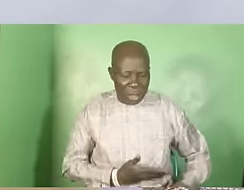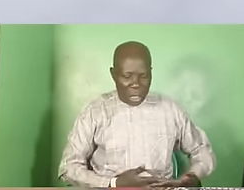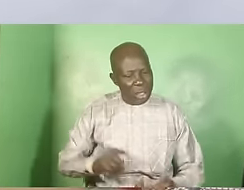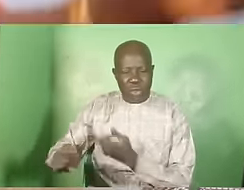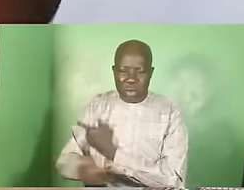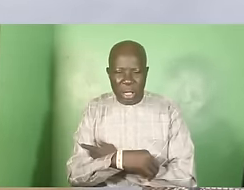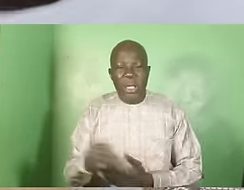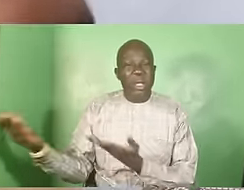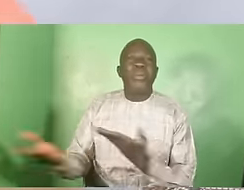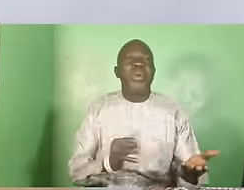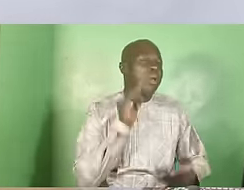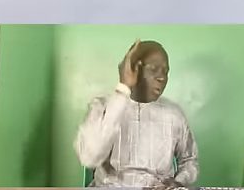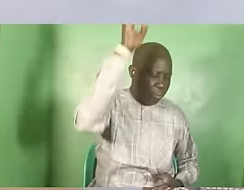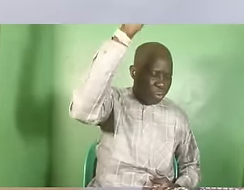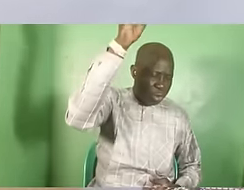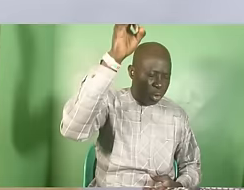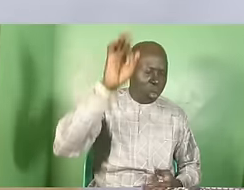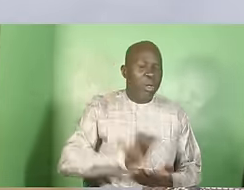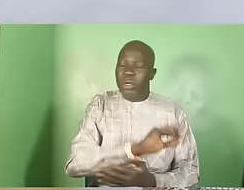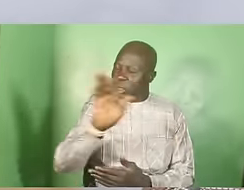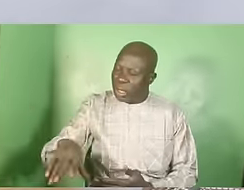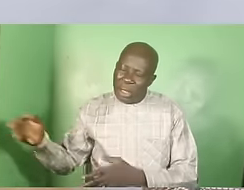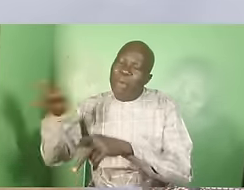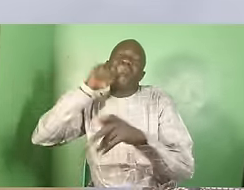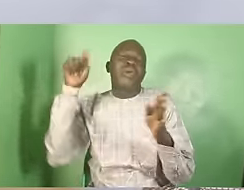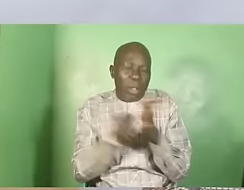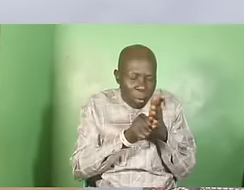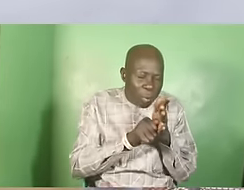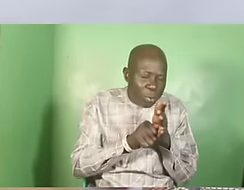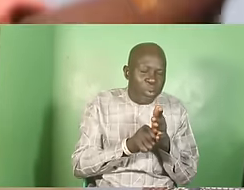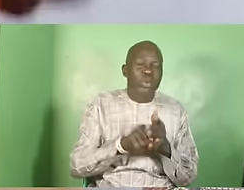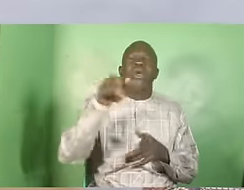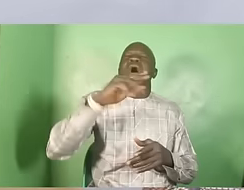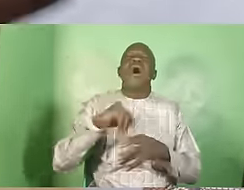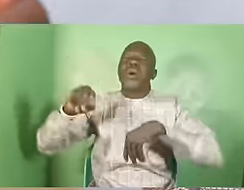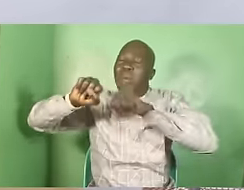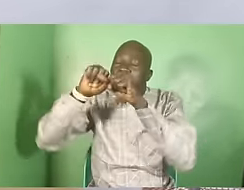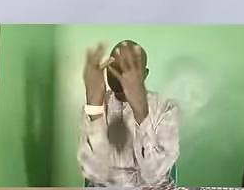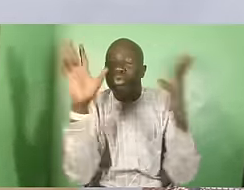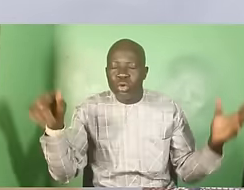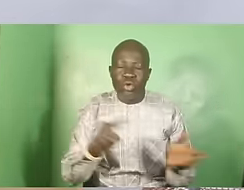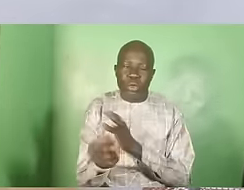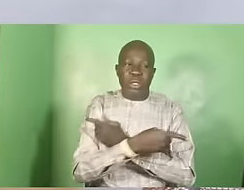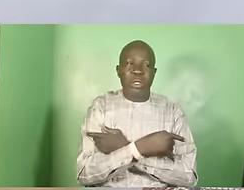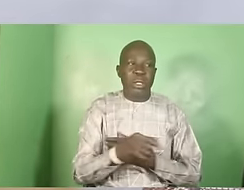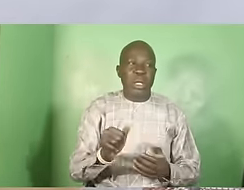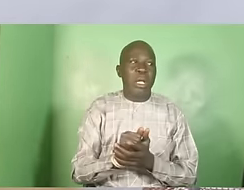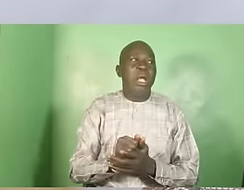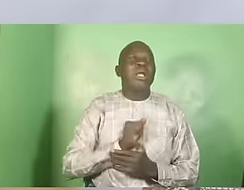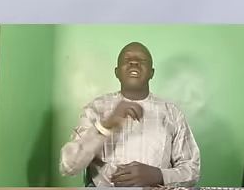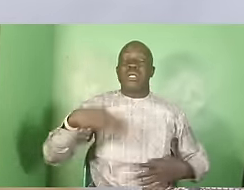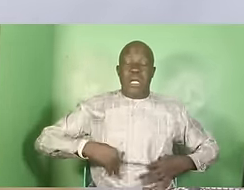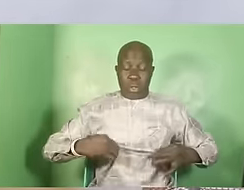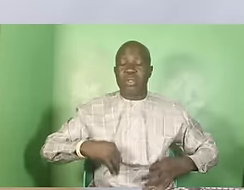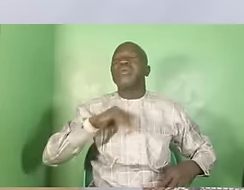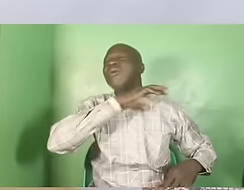you carry today. You will be the one that will carry you in the future. The children you take care of. They will never come and secret in